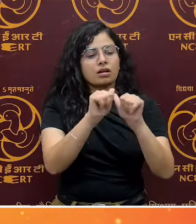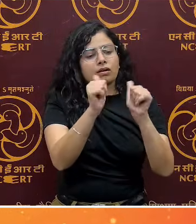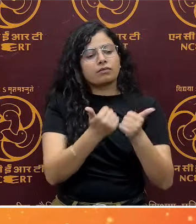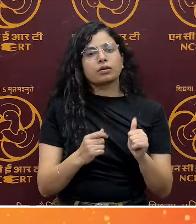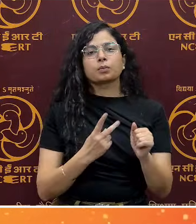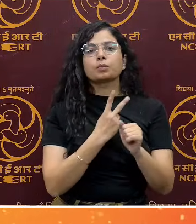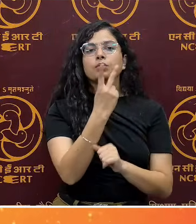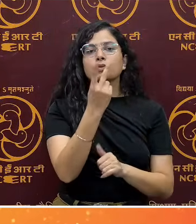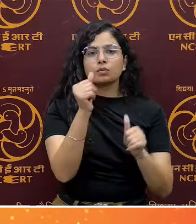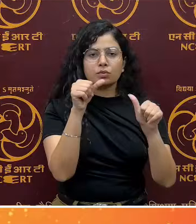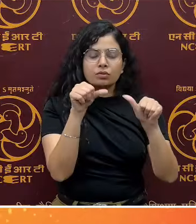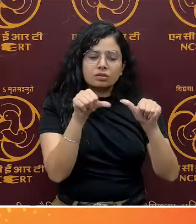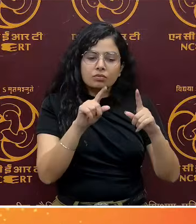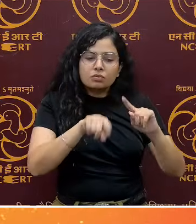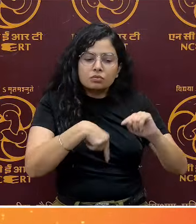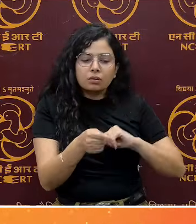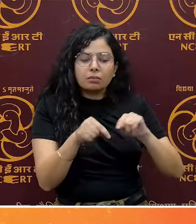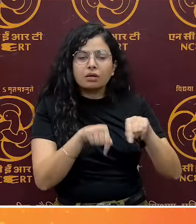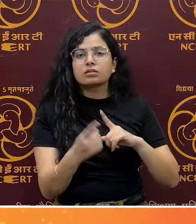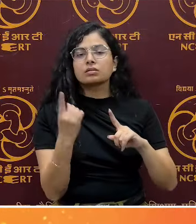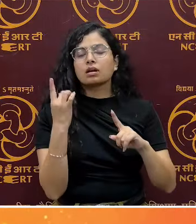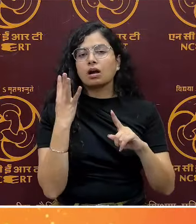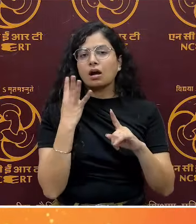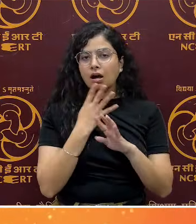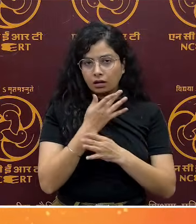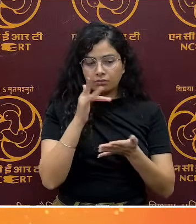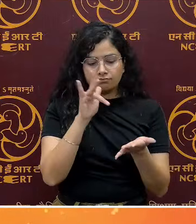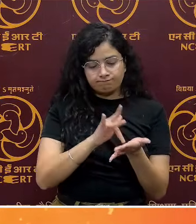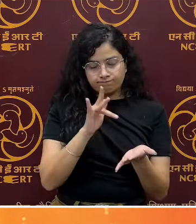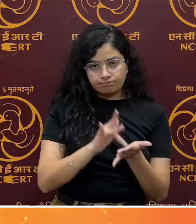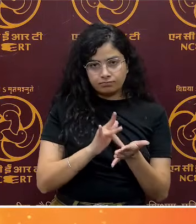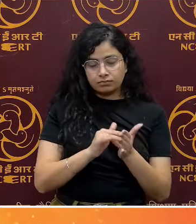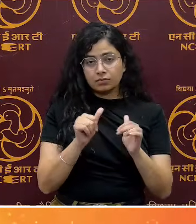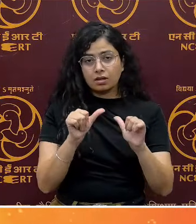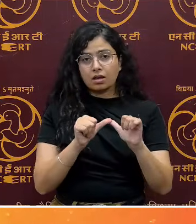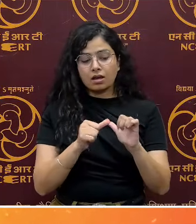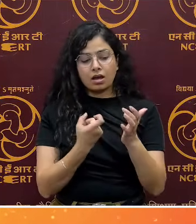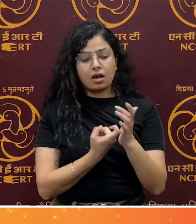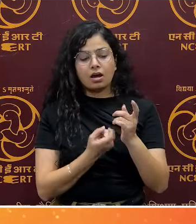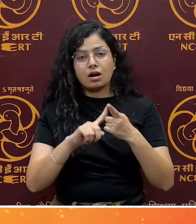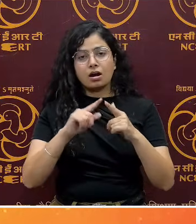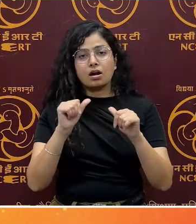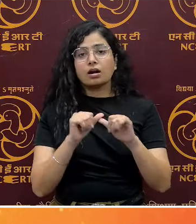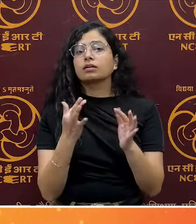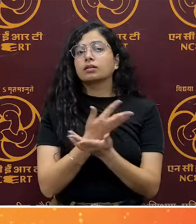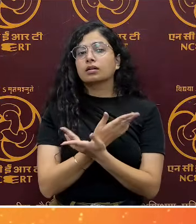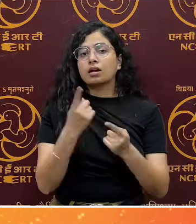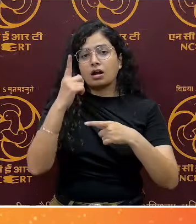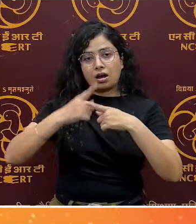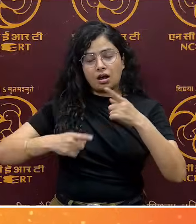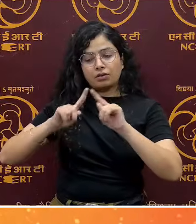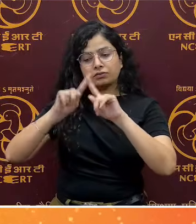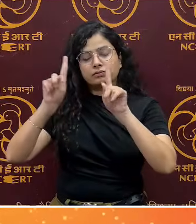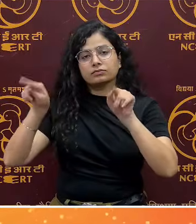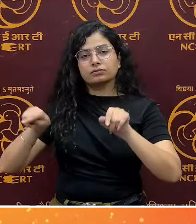get the area of the colored portion. So the area of the colored portion is half of the